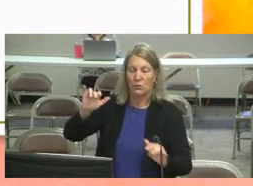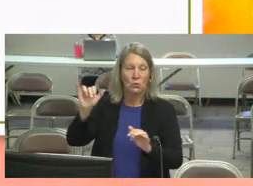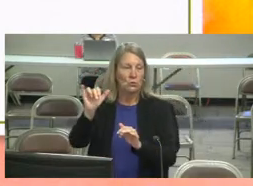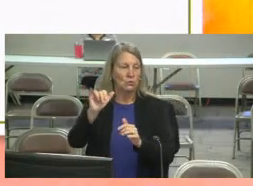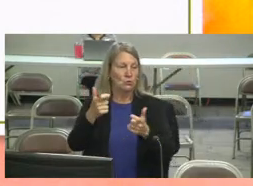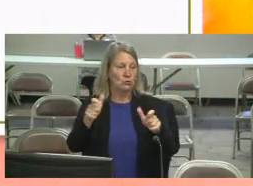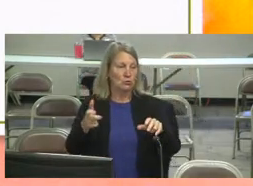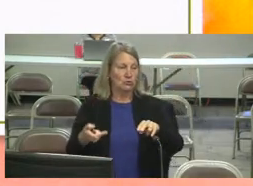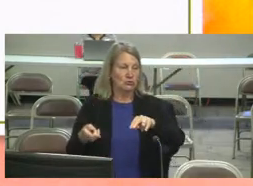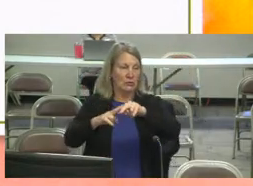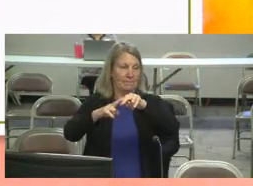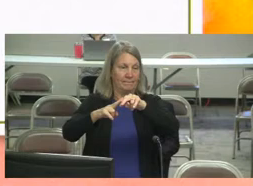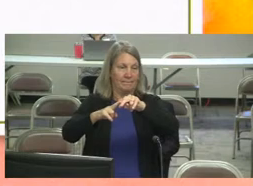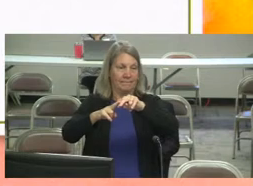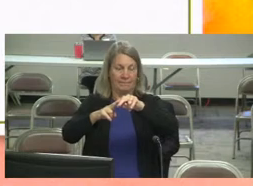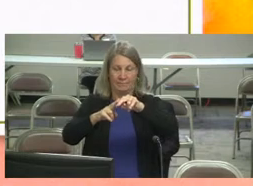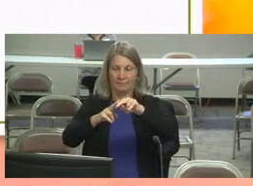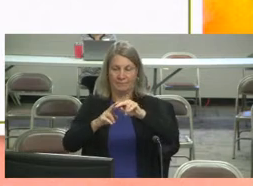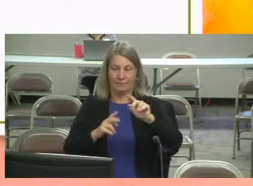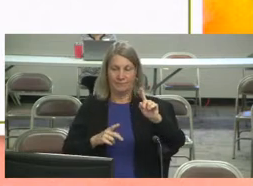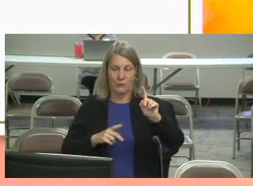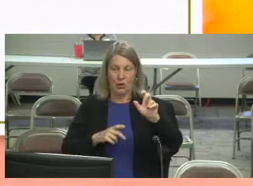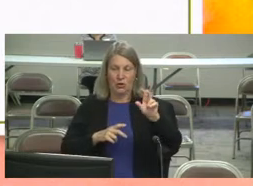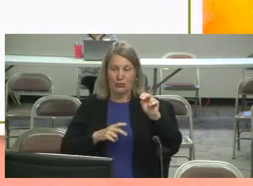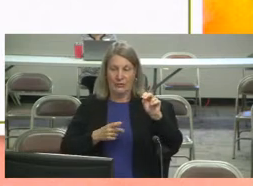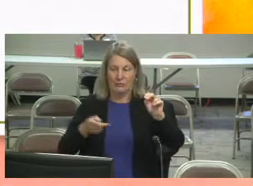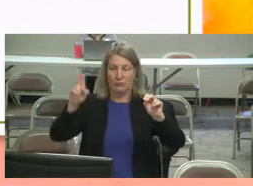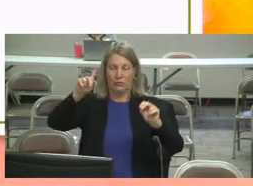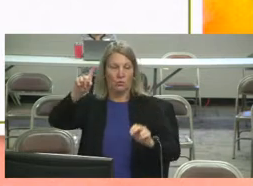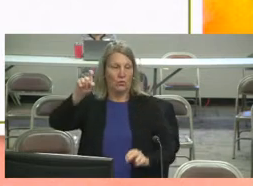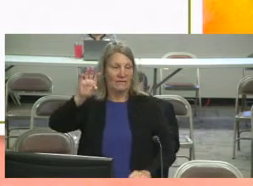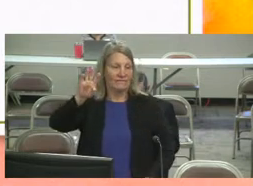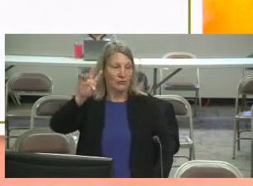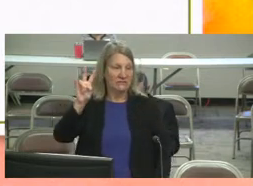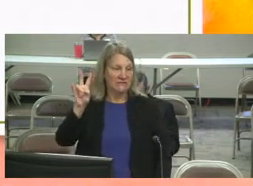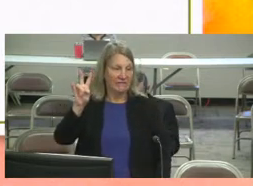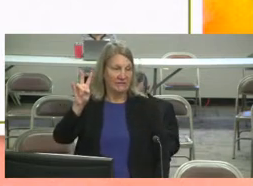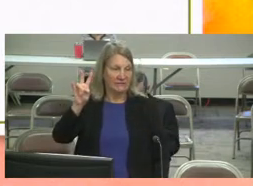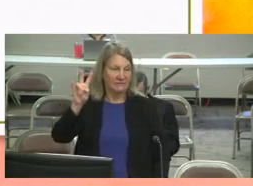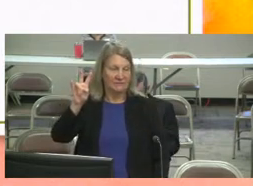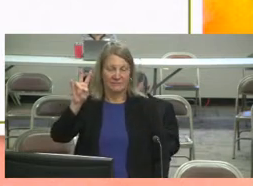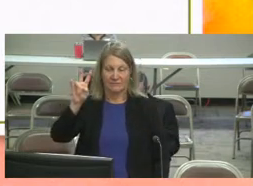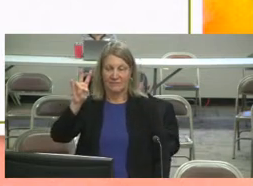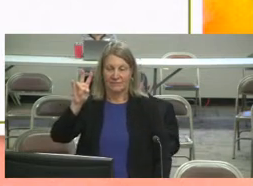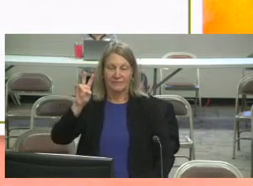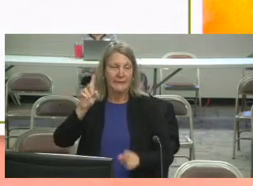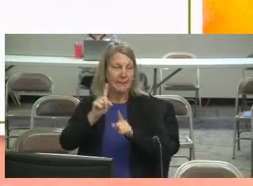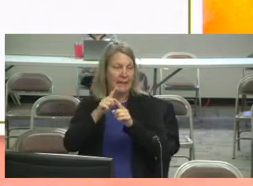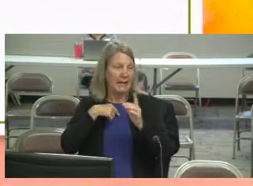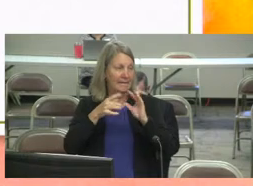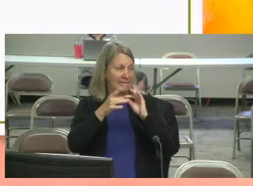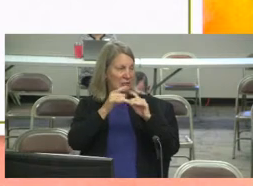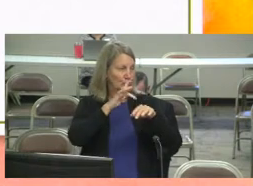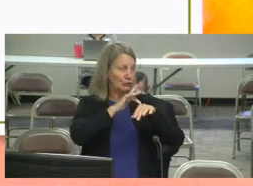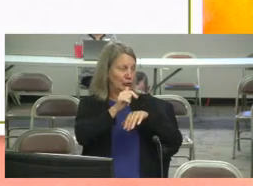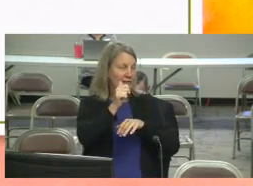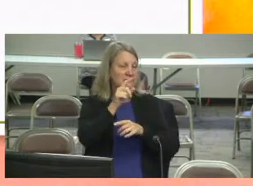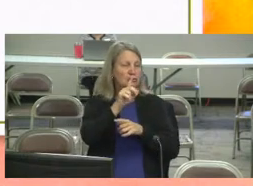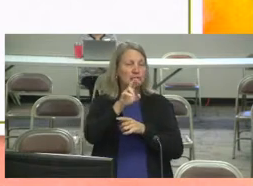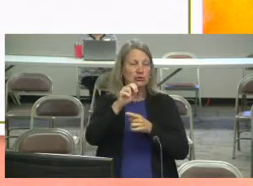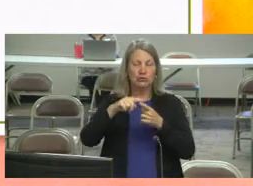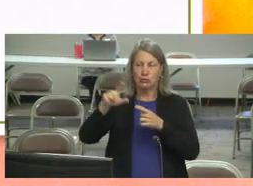in the birth to three population we also see another huge jump um from previously in 2020